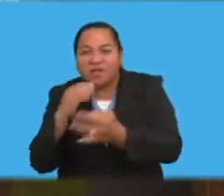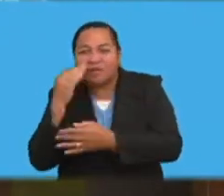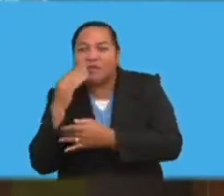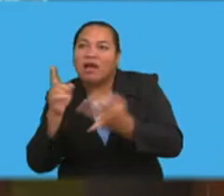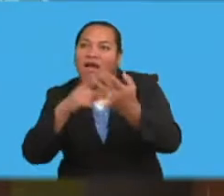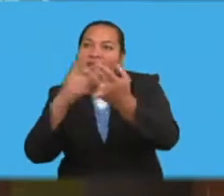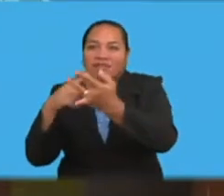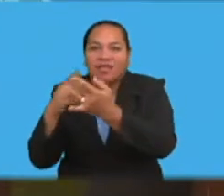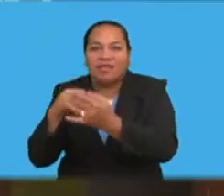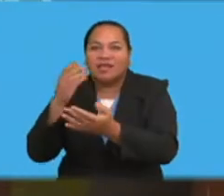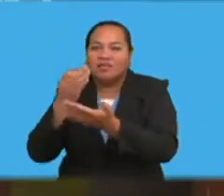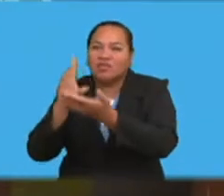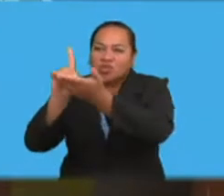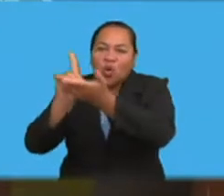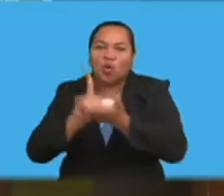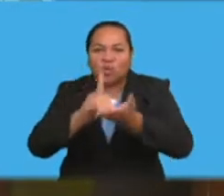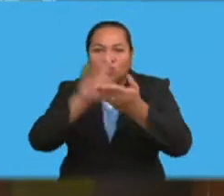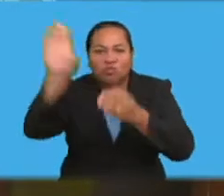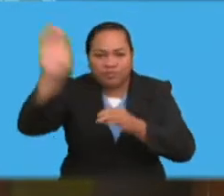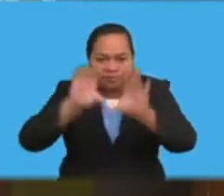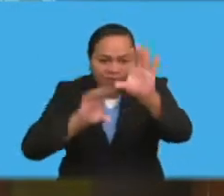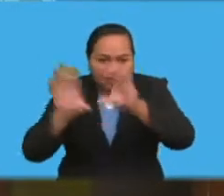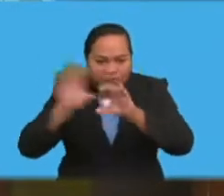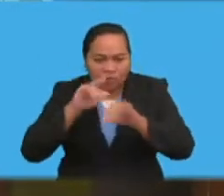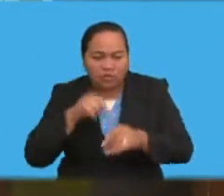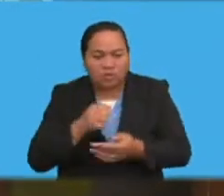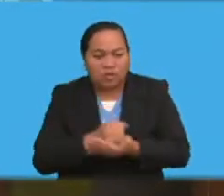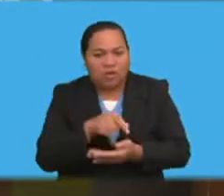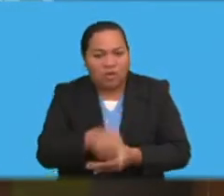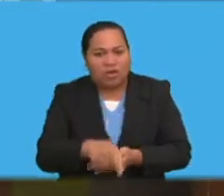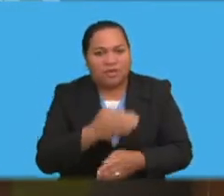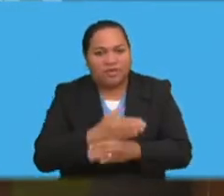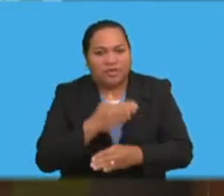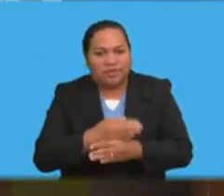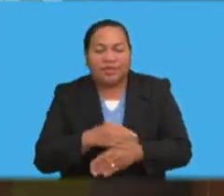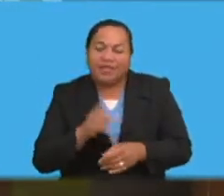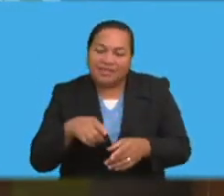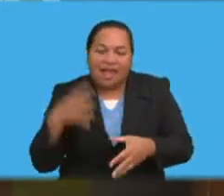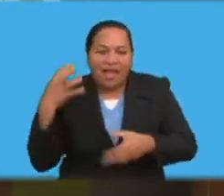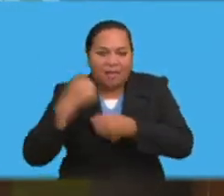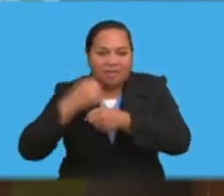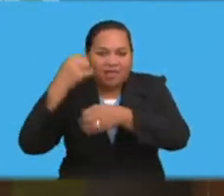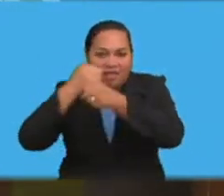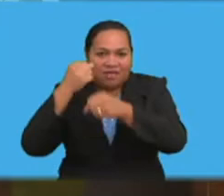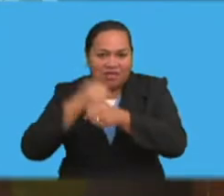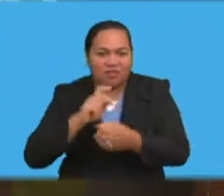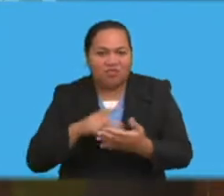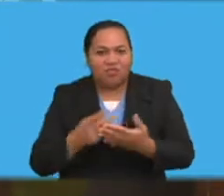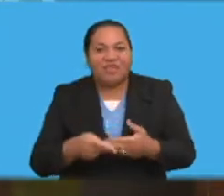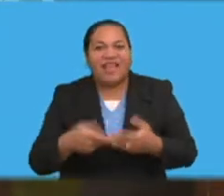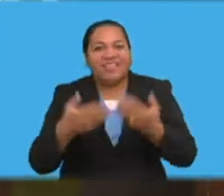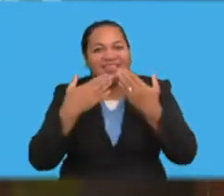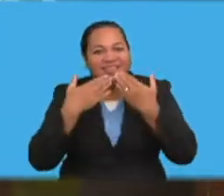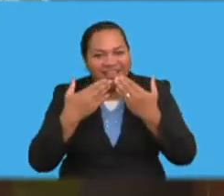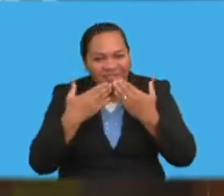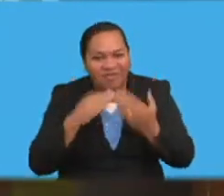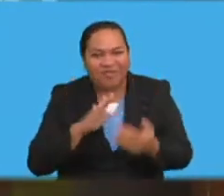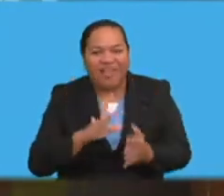Speaker. So, Madam Speaker, this is an update on this project, and I want to thank you for the time.